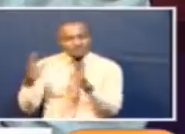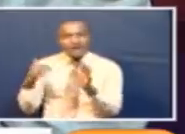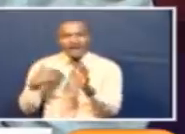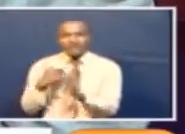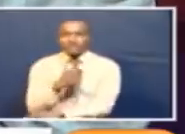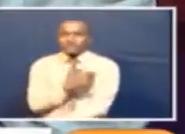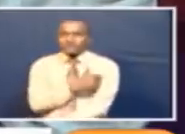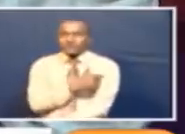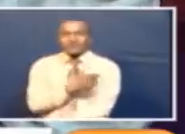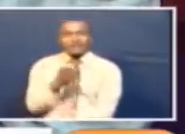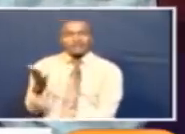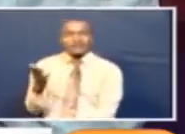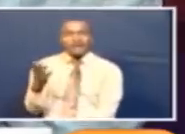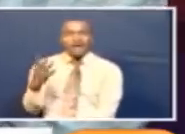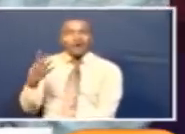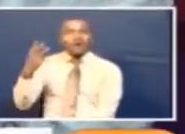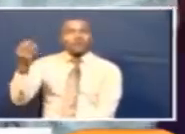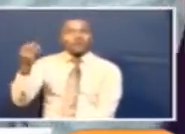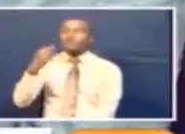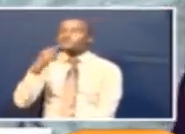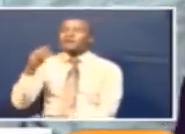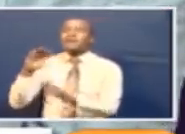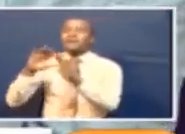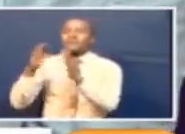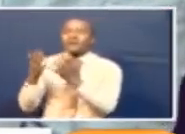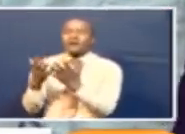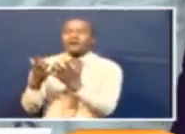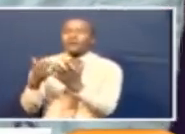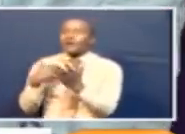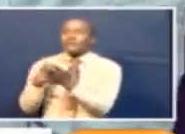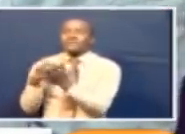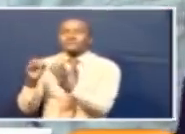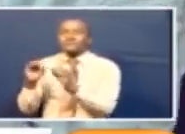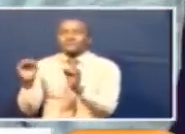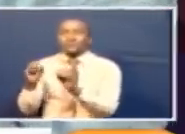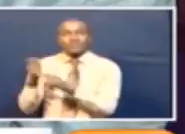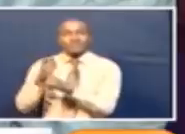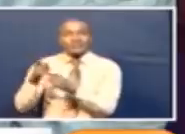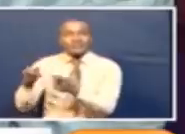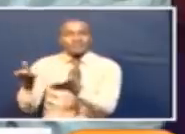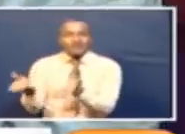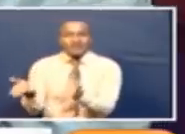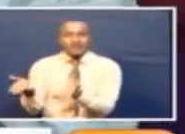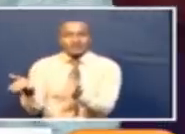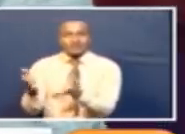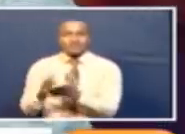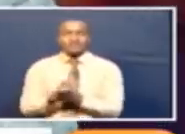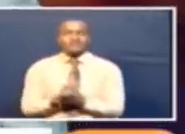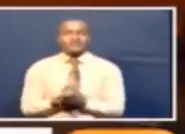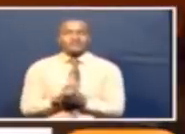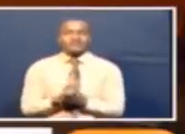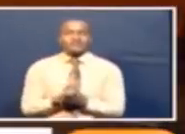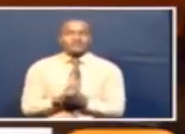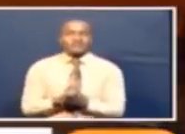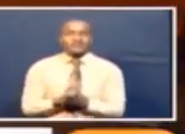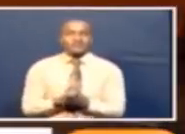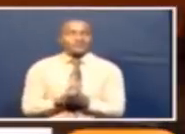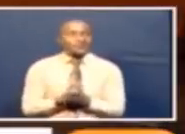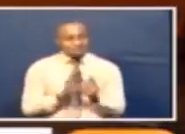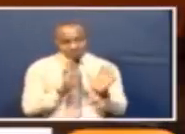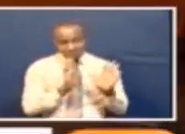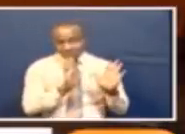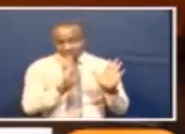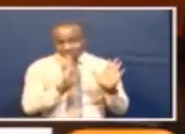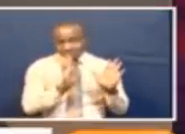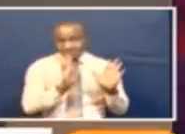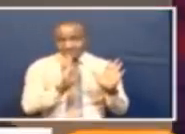here. Why would you go out there to tell the world, oh, we don't have this? We train them here. Okay, anyway. We'll have to leave it at that, but we'll call you